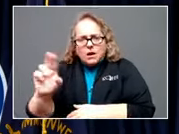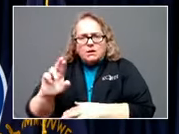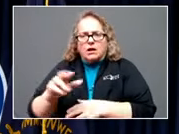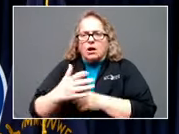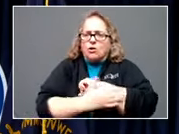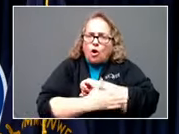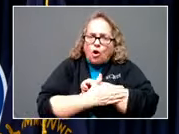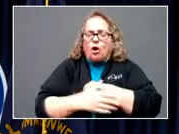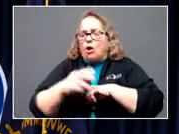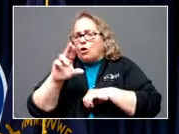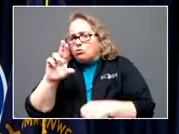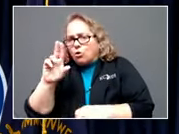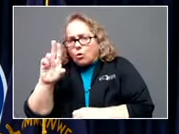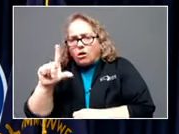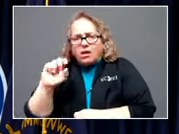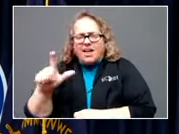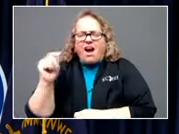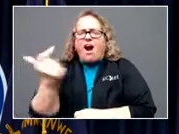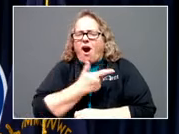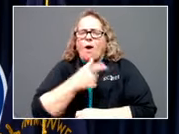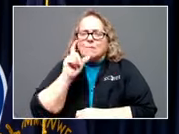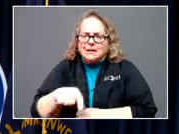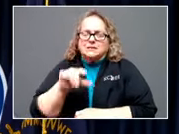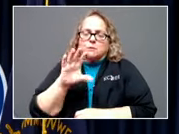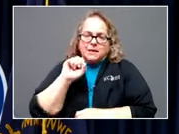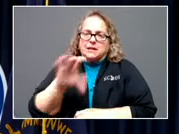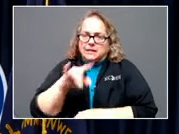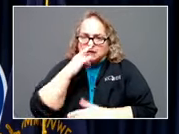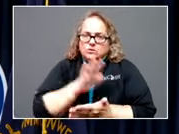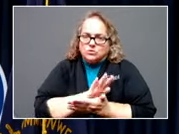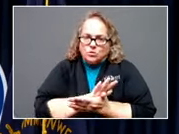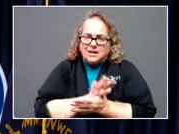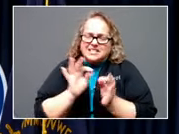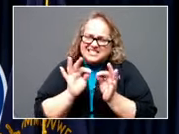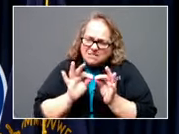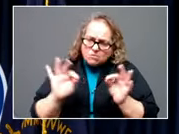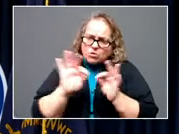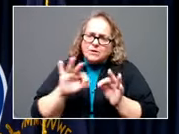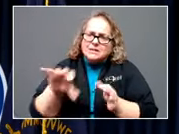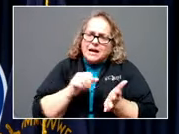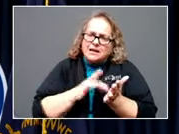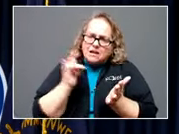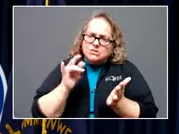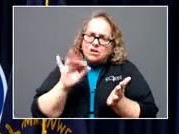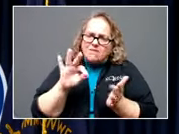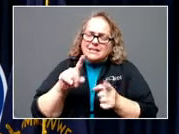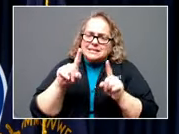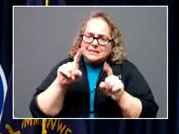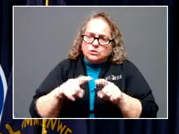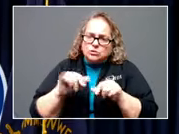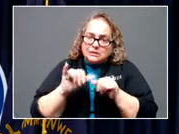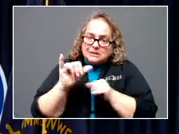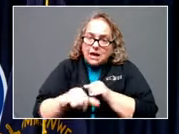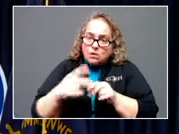all committed to that. It is absolutely imperative that they take advantage of the Test to Stay program we set up. We've got 105